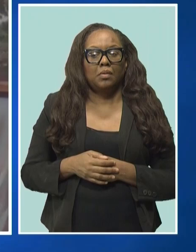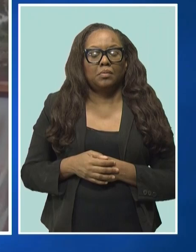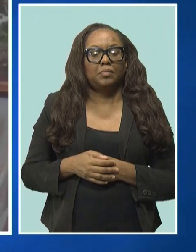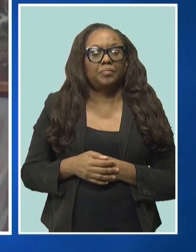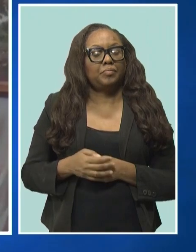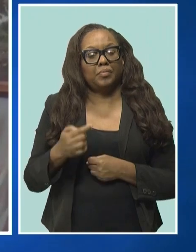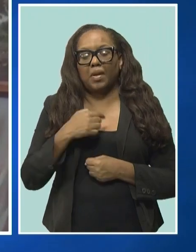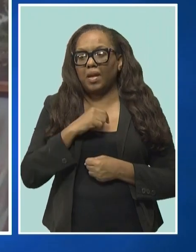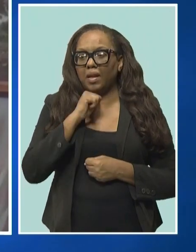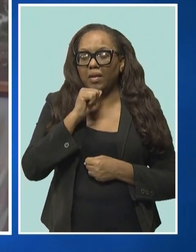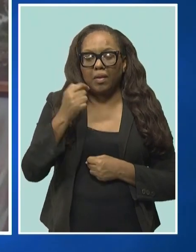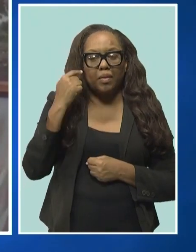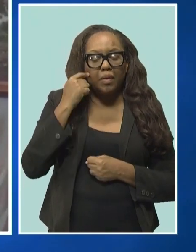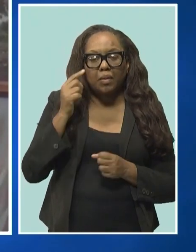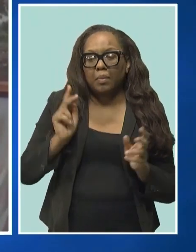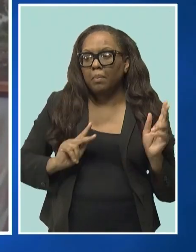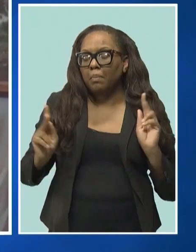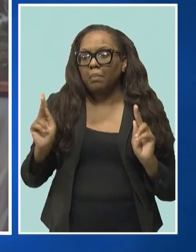that